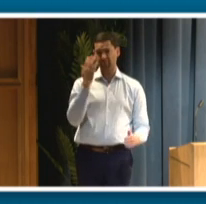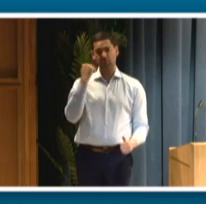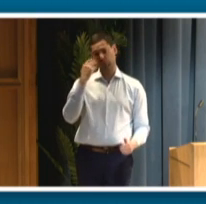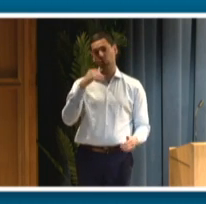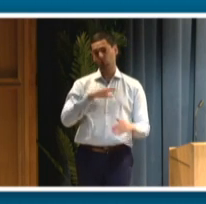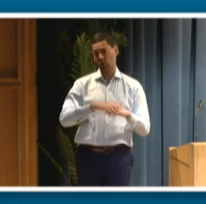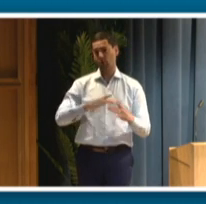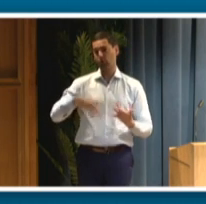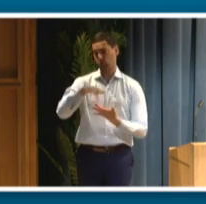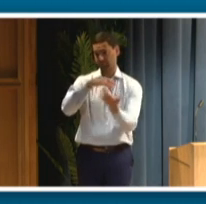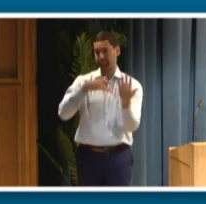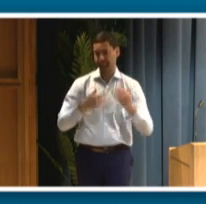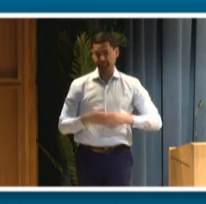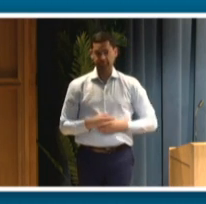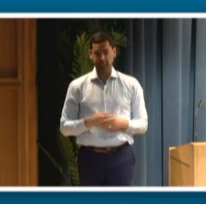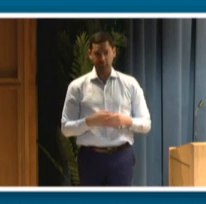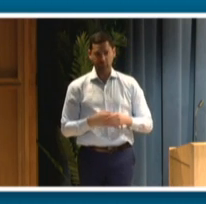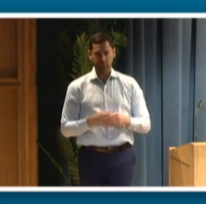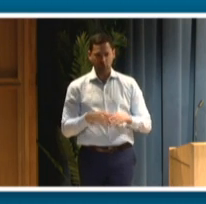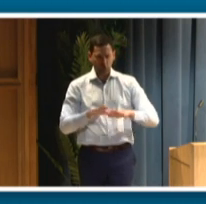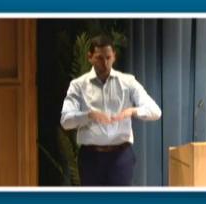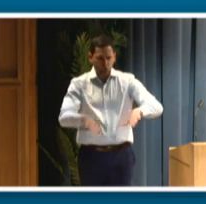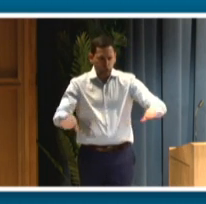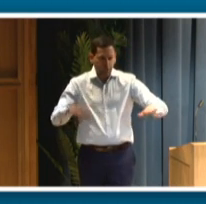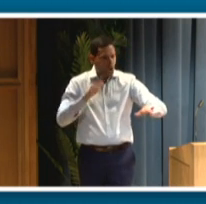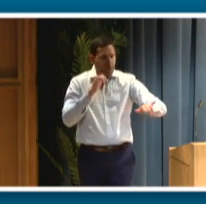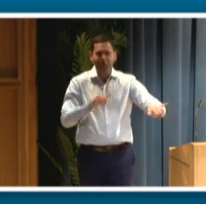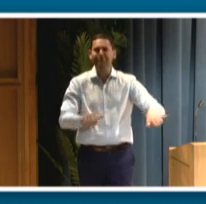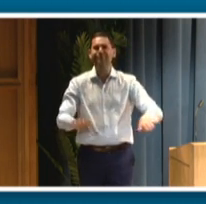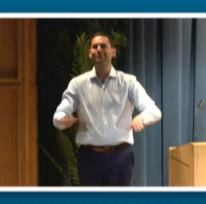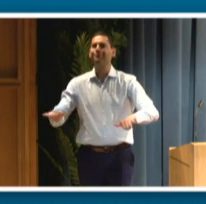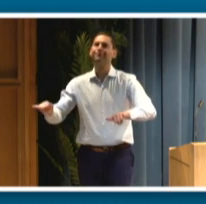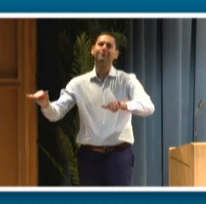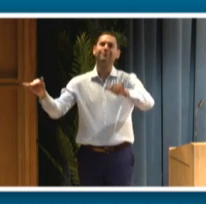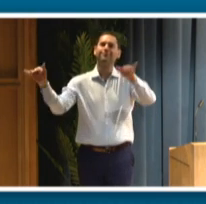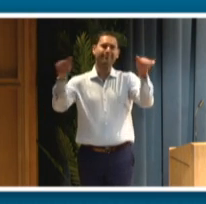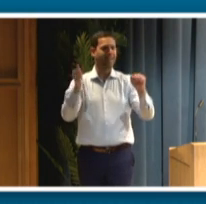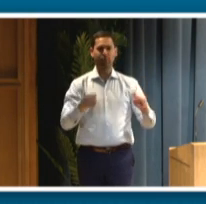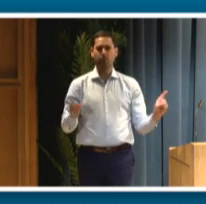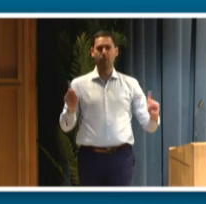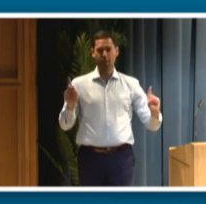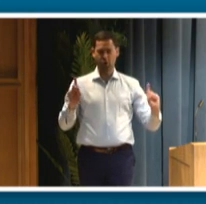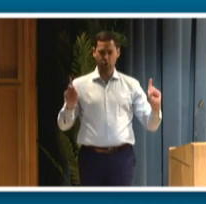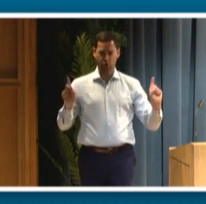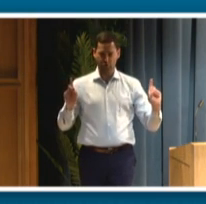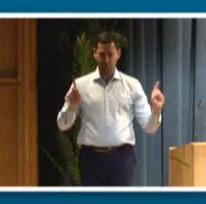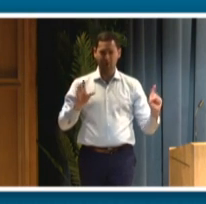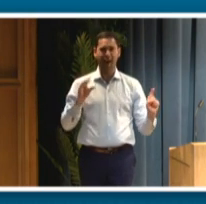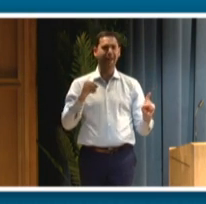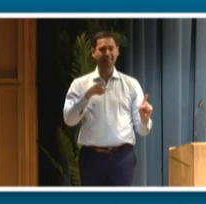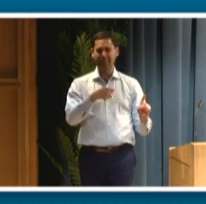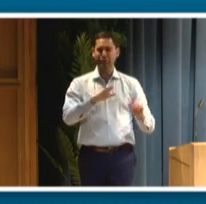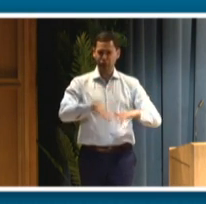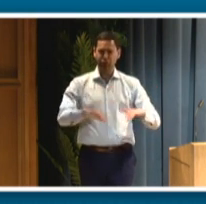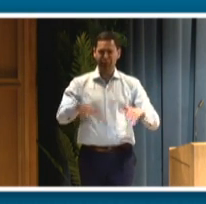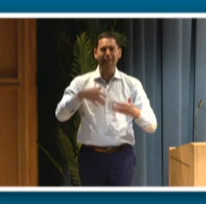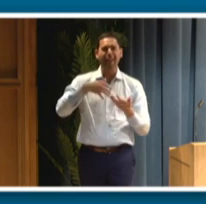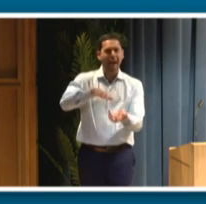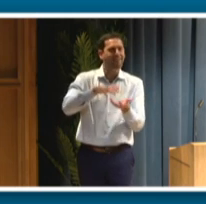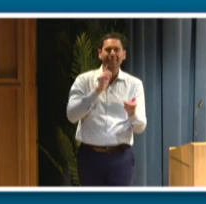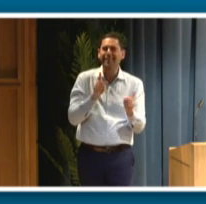Children are children everywhere. The beauty of them is that no matter where you go, they laugh at the same jokes.